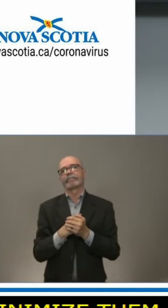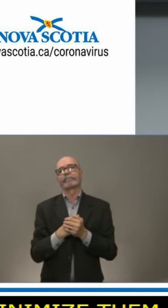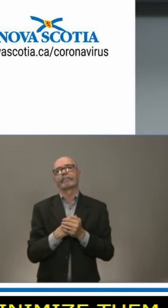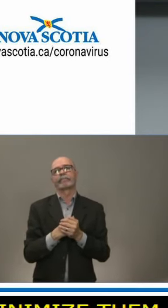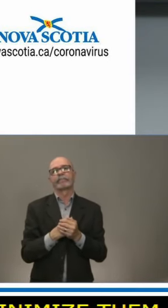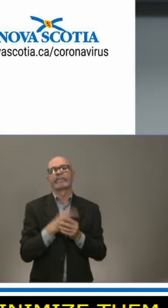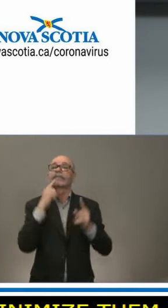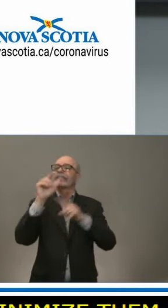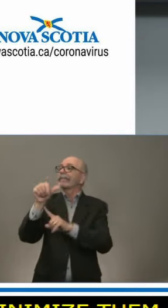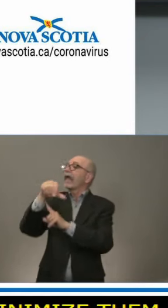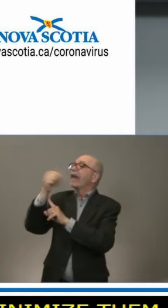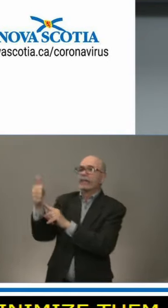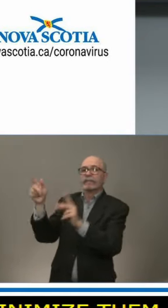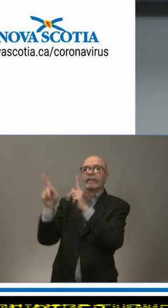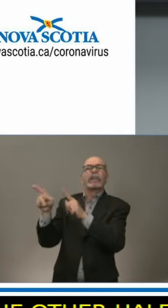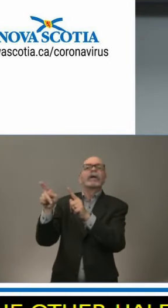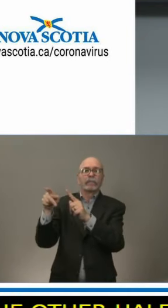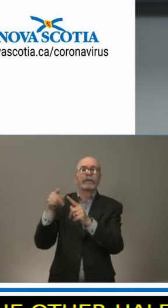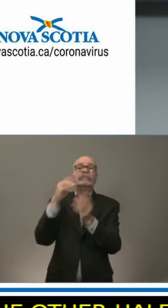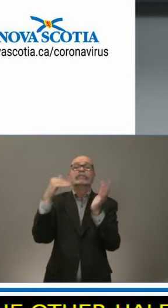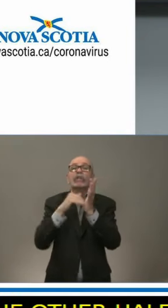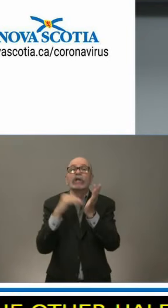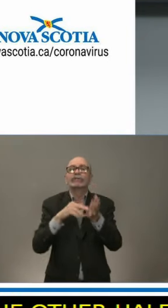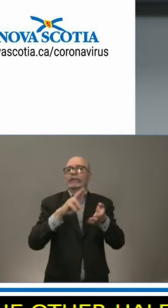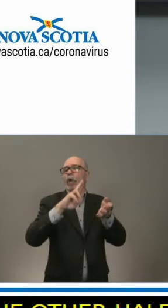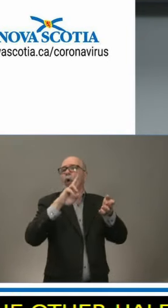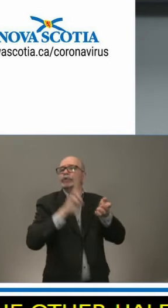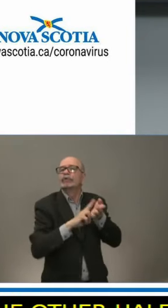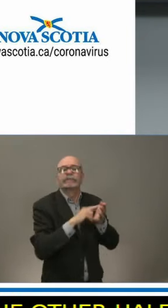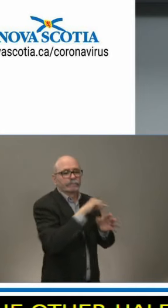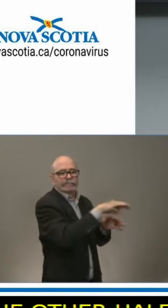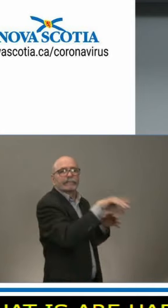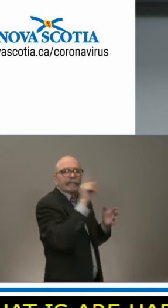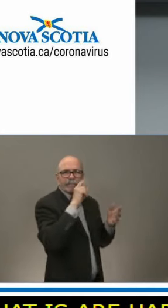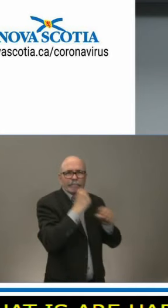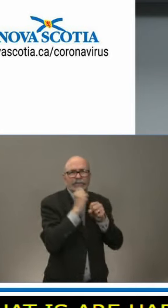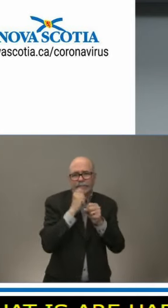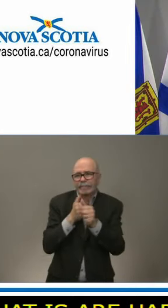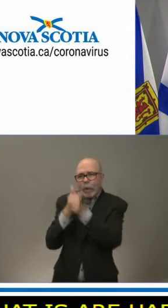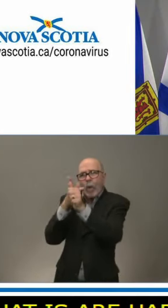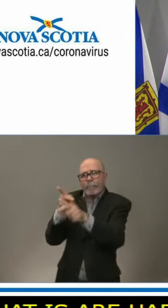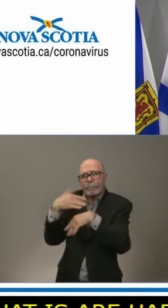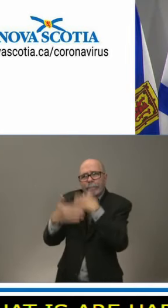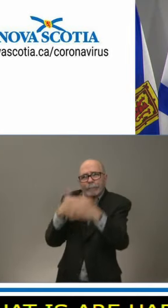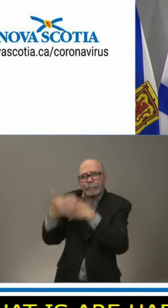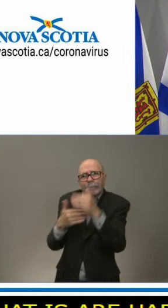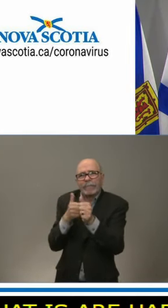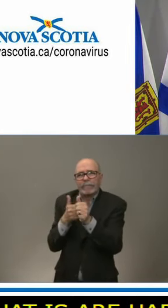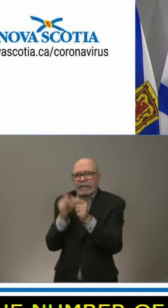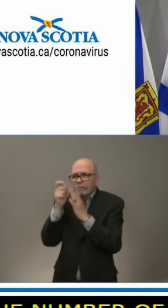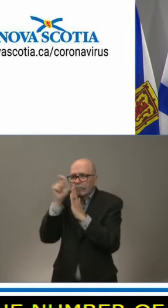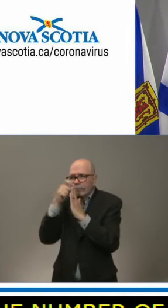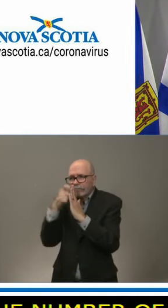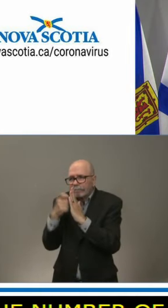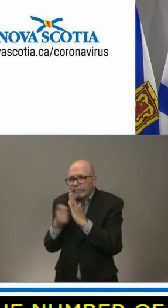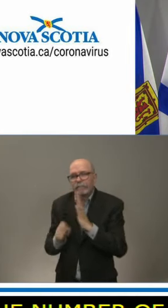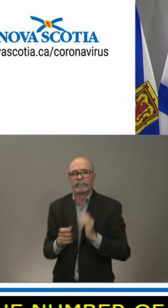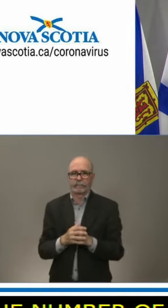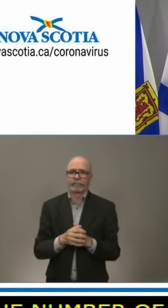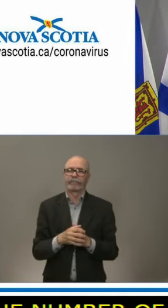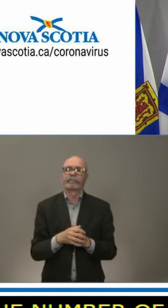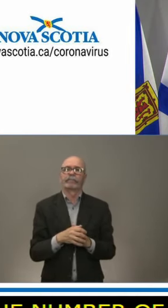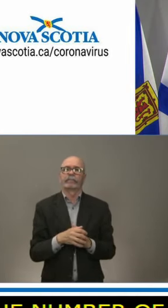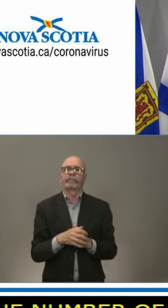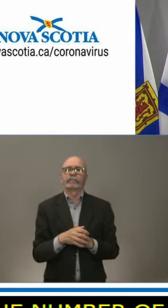minimize the number of cases that you have to take those second steps on in the first place. Next, we'll go to News 95.7's Chris Halef.